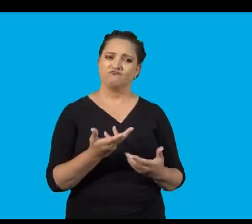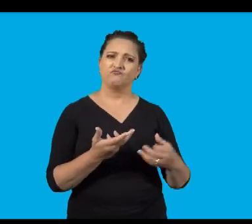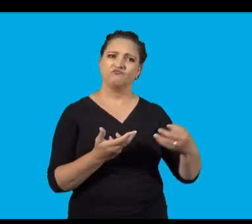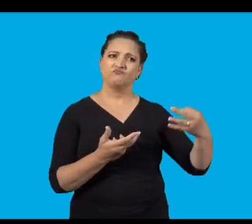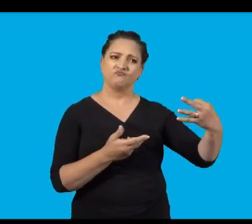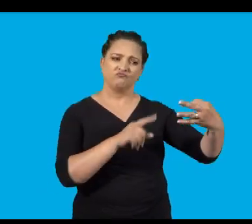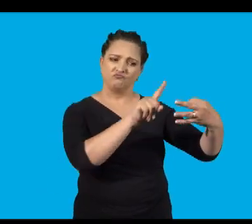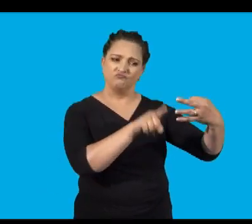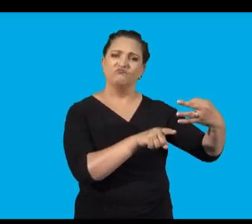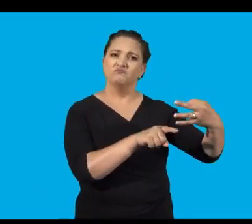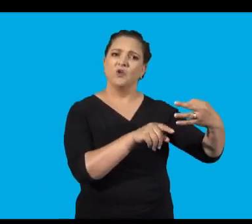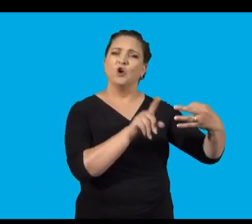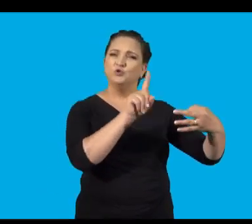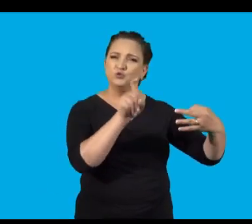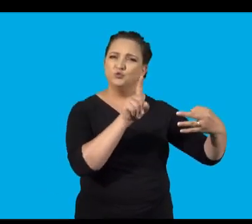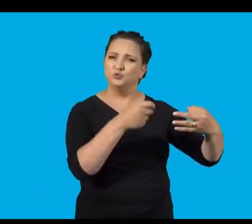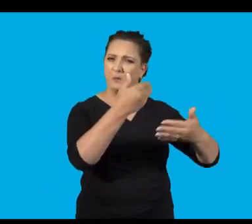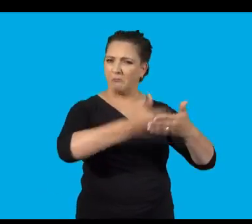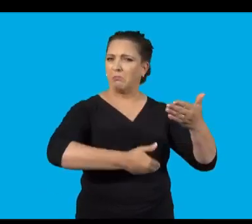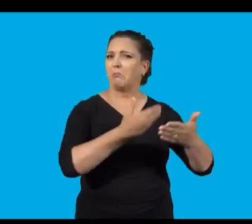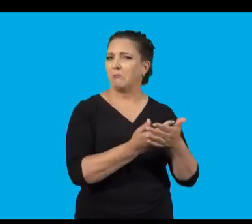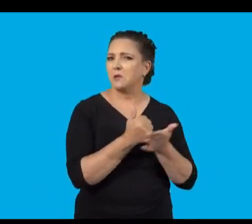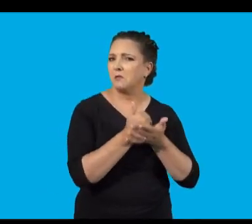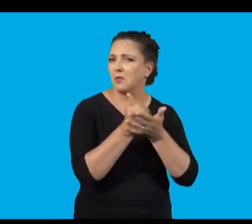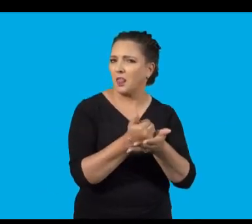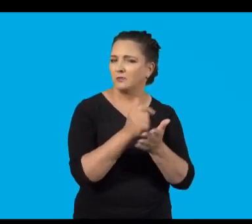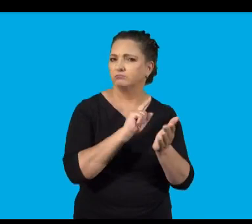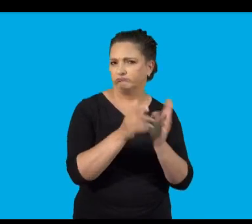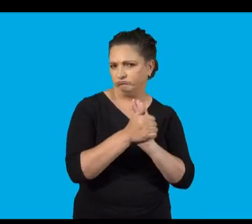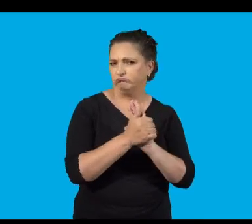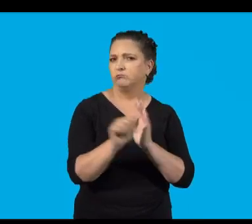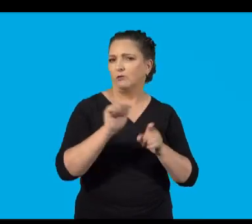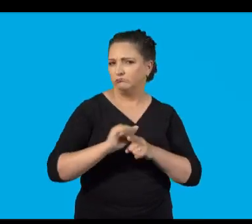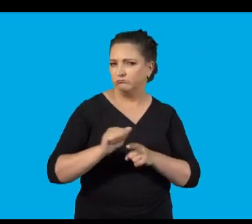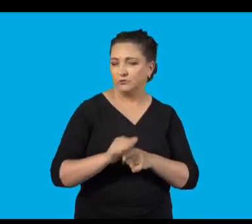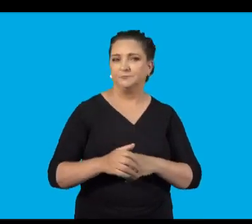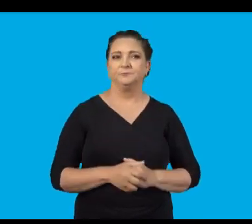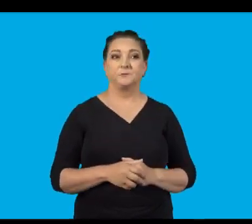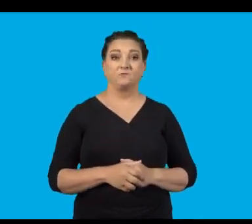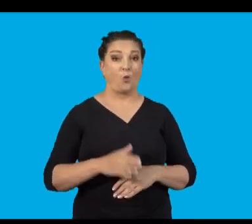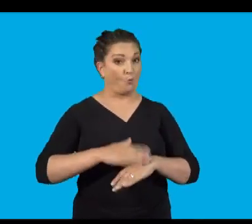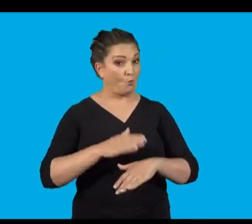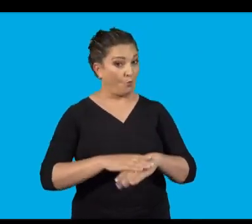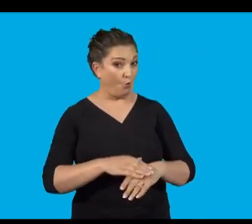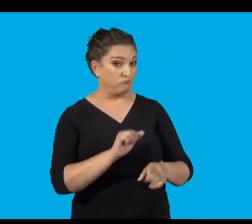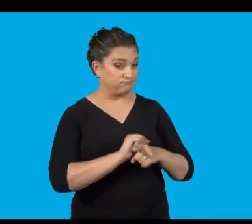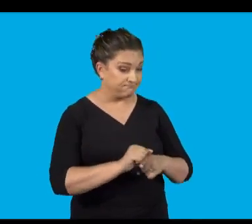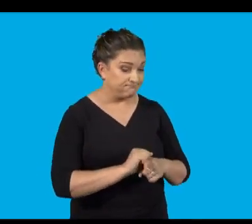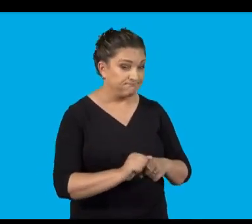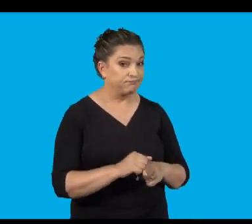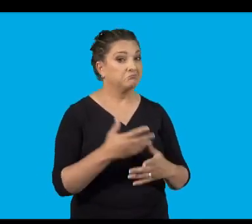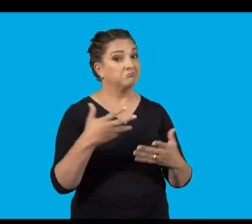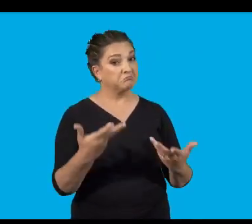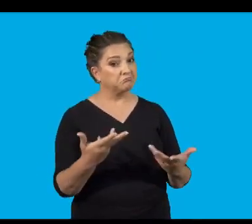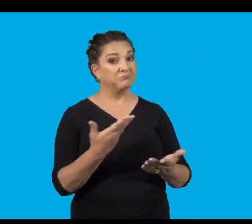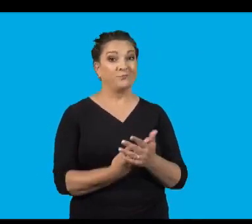have identified question papers that will help you to practice your skills, all right? Remember, the more you practice,